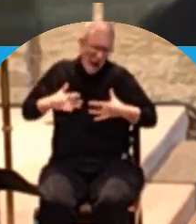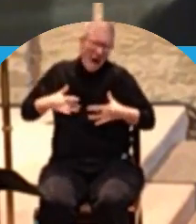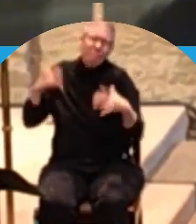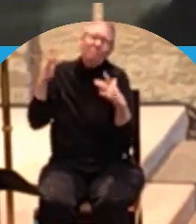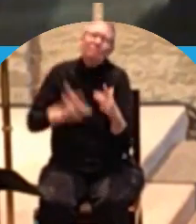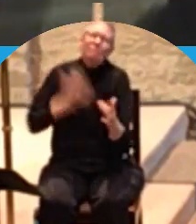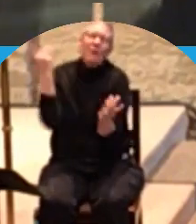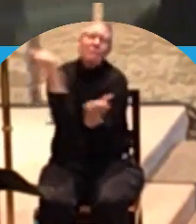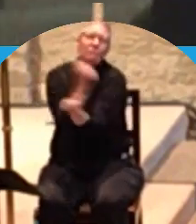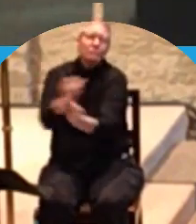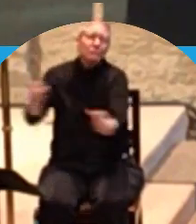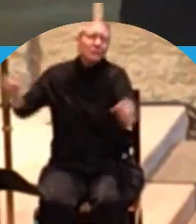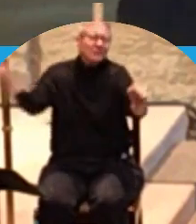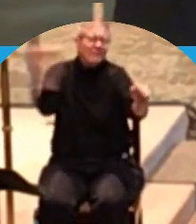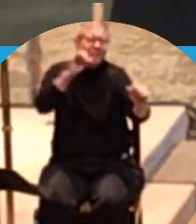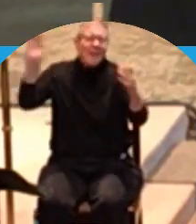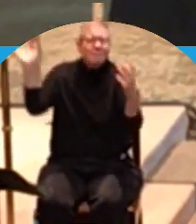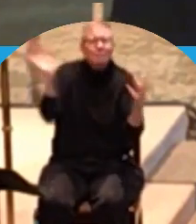breeze.